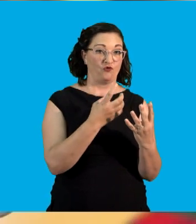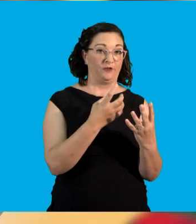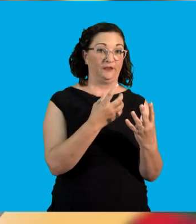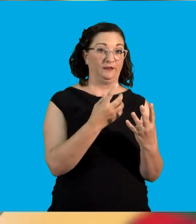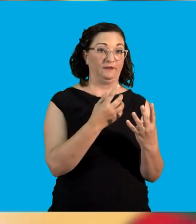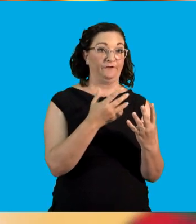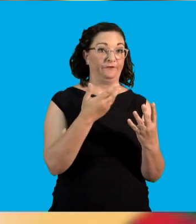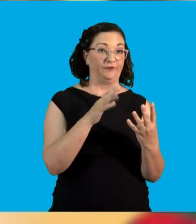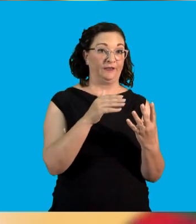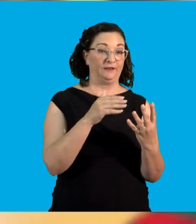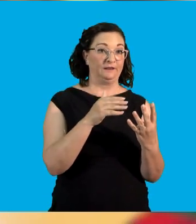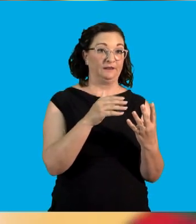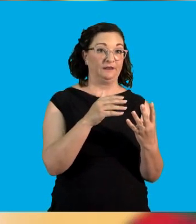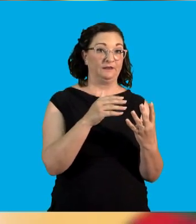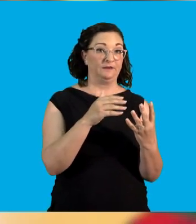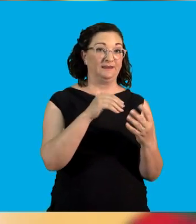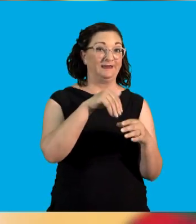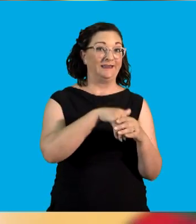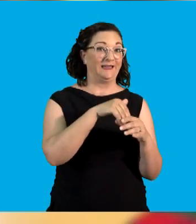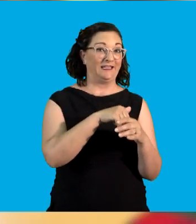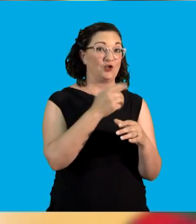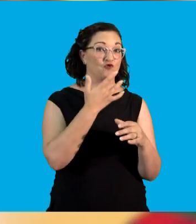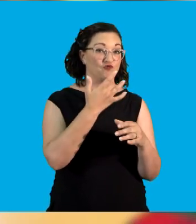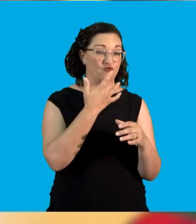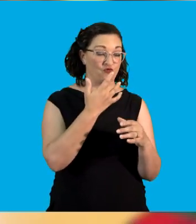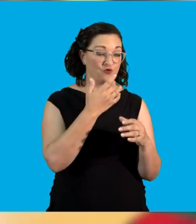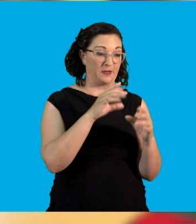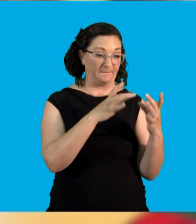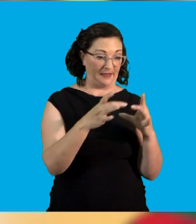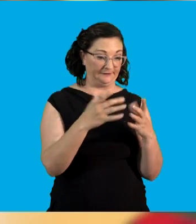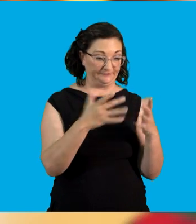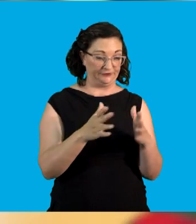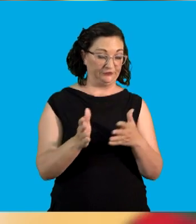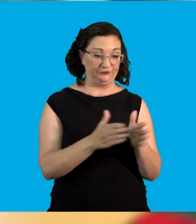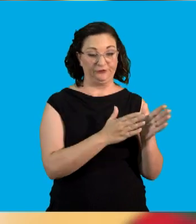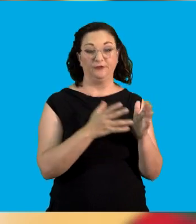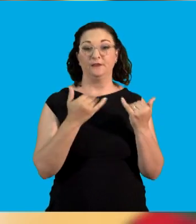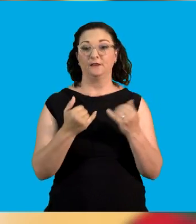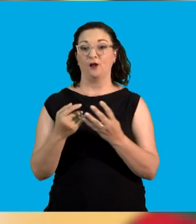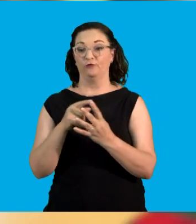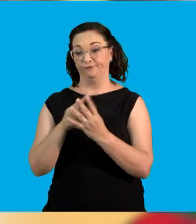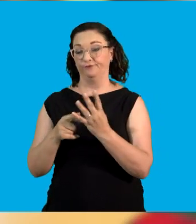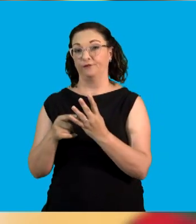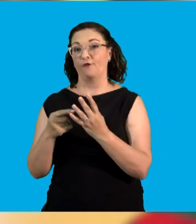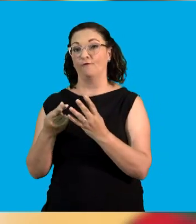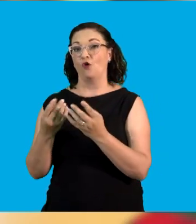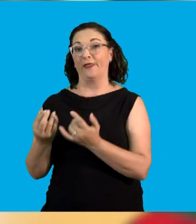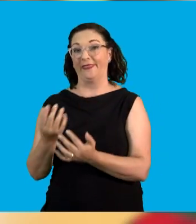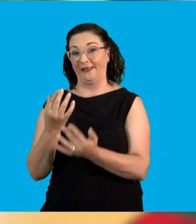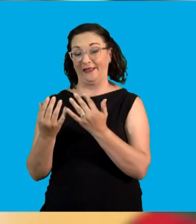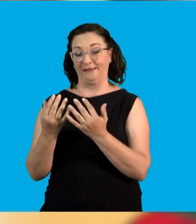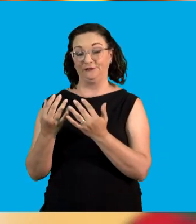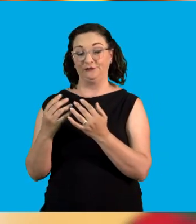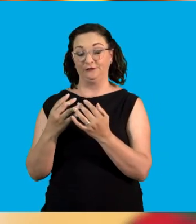that I spoke about, remember, those are our inner rocky planets. Now we are looking at our